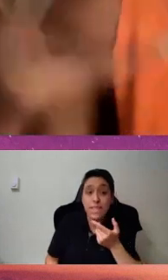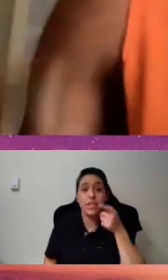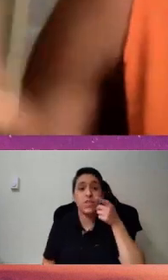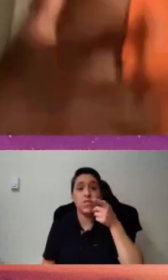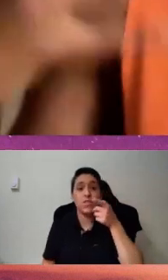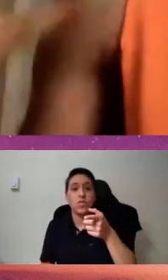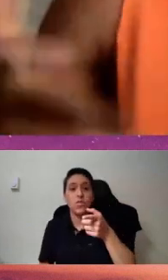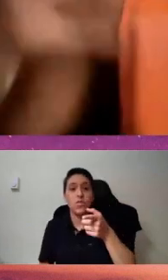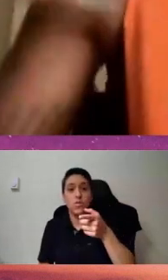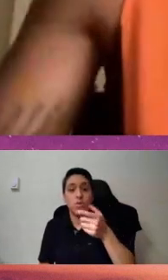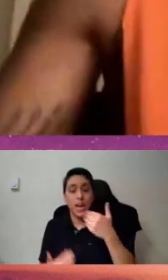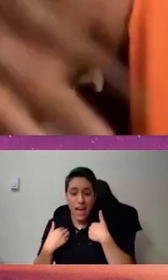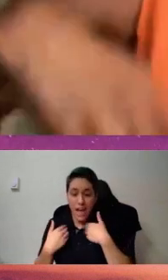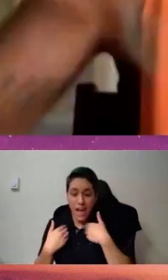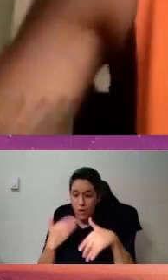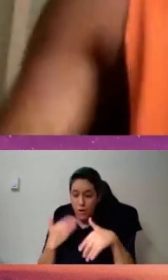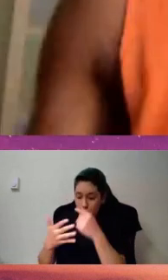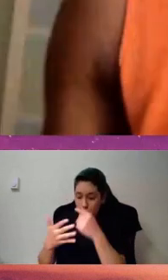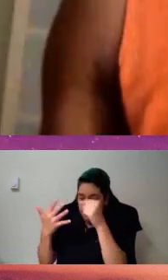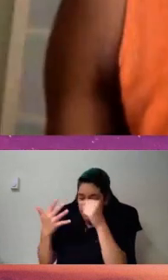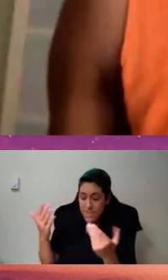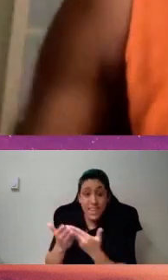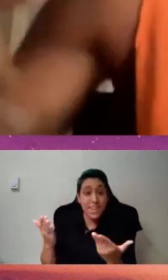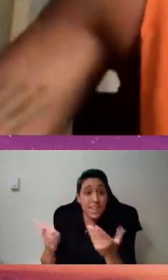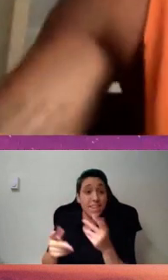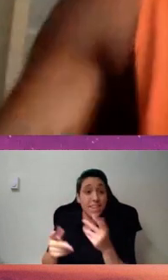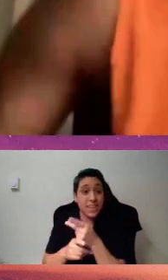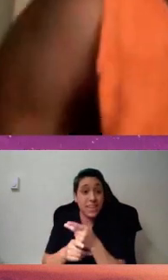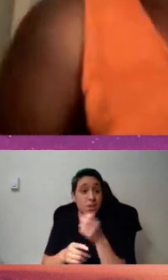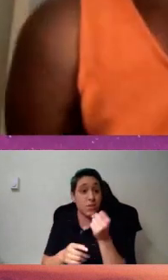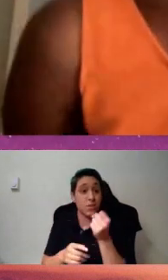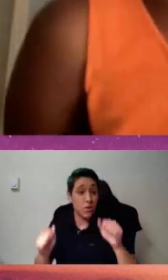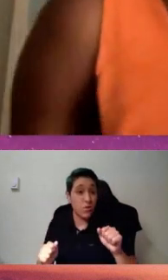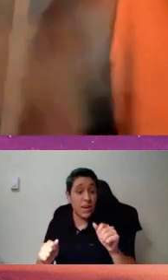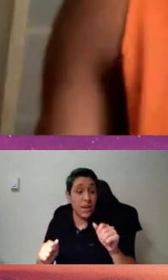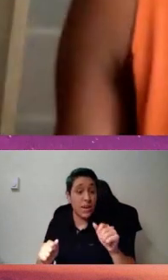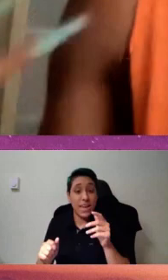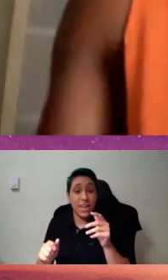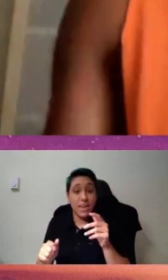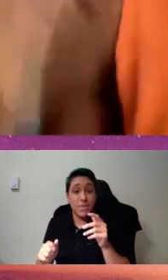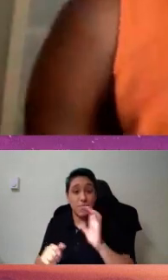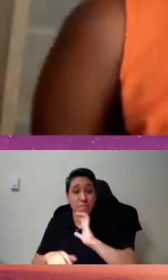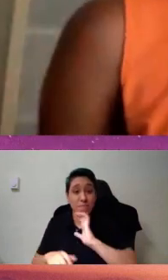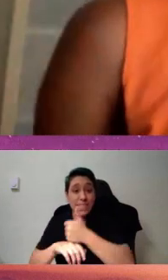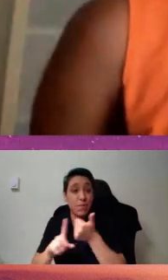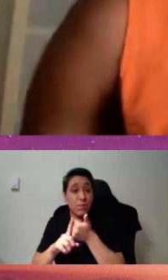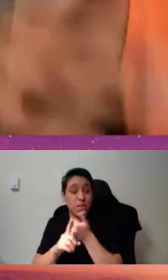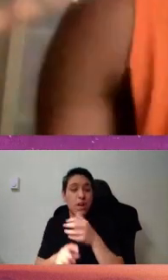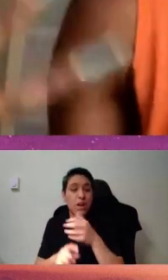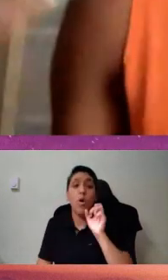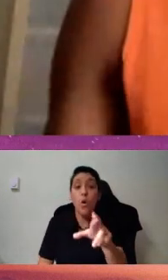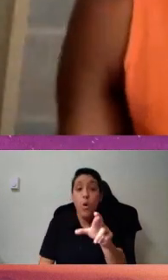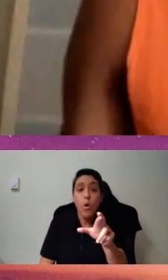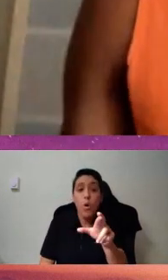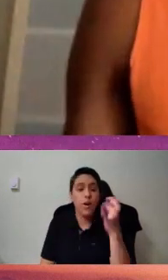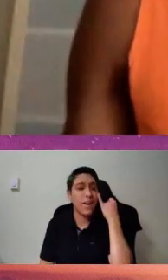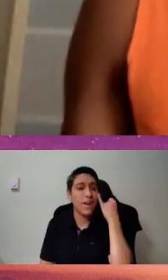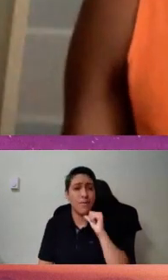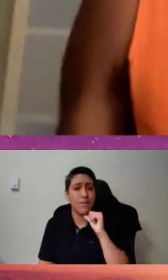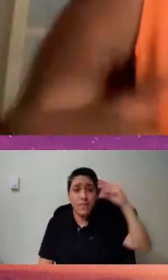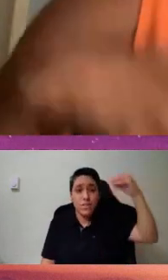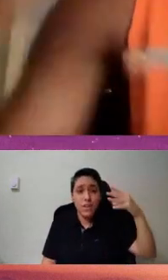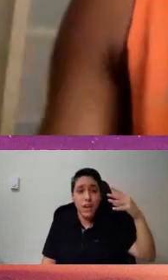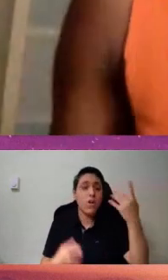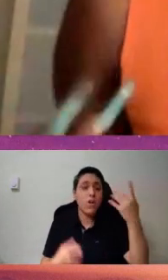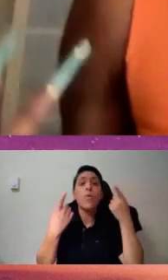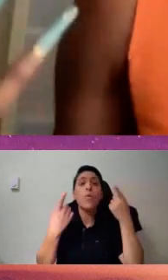make sure, you know, you want to be however, or did you not shower? Did you just sit in your funk and just let that take over? You know what I